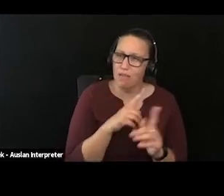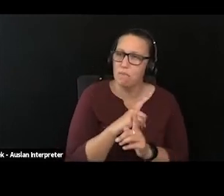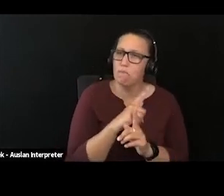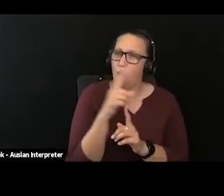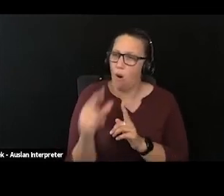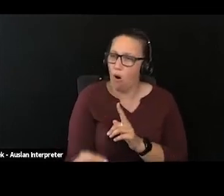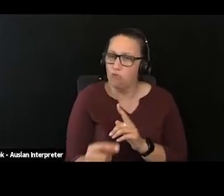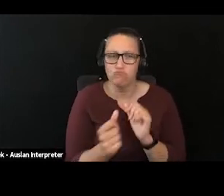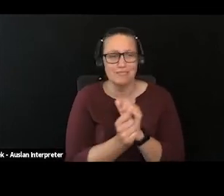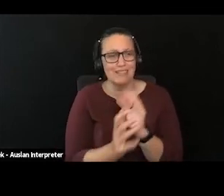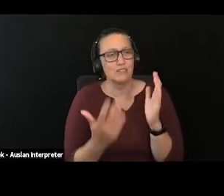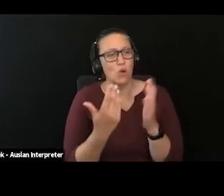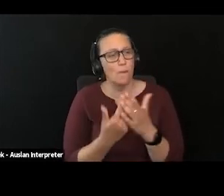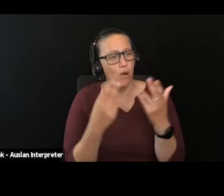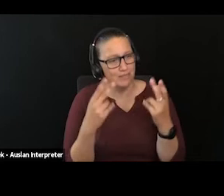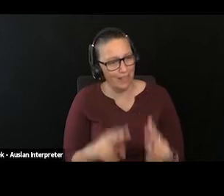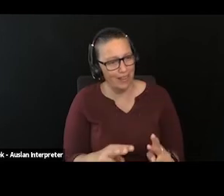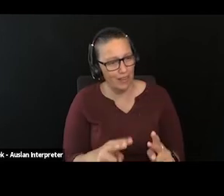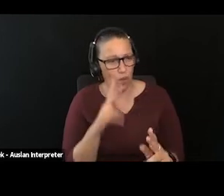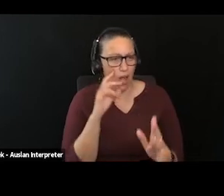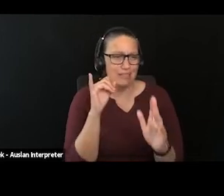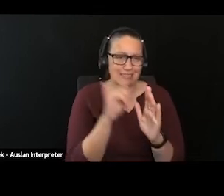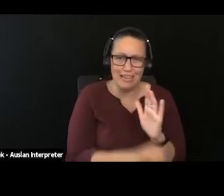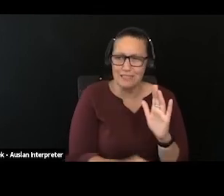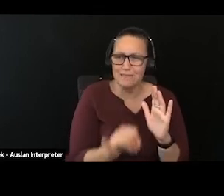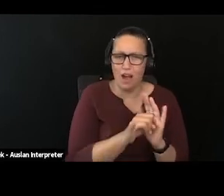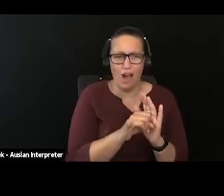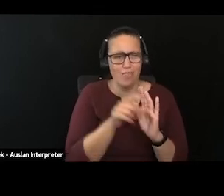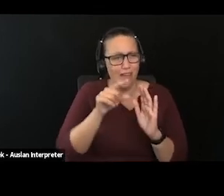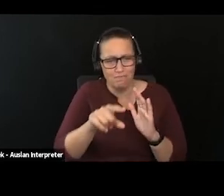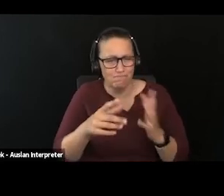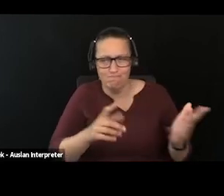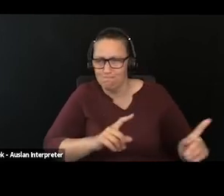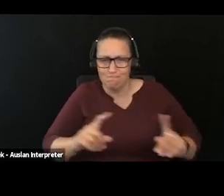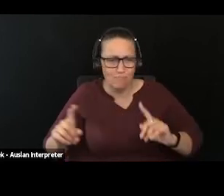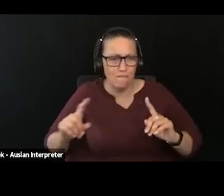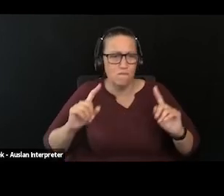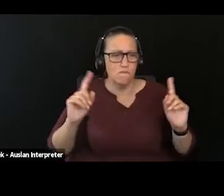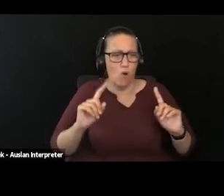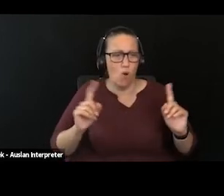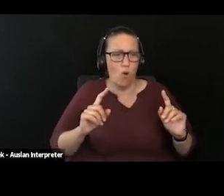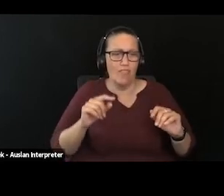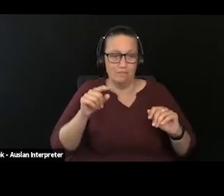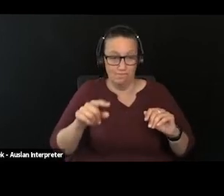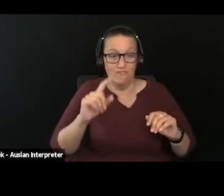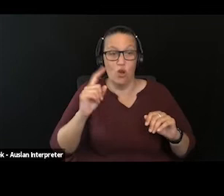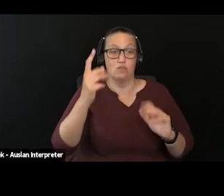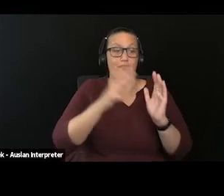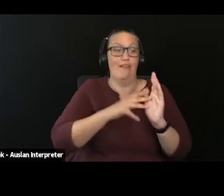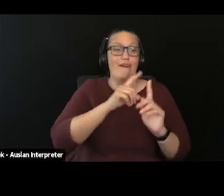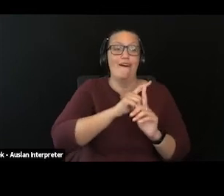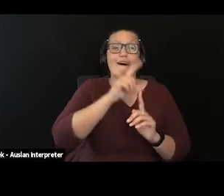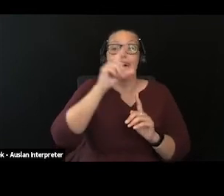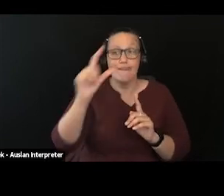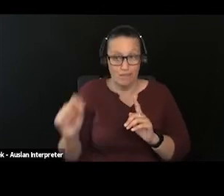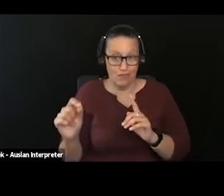So identifying or estimating the population attributable fraction of this first month post-release. And